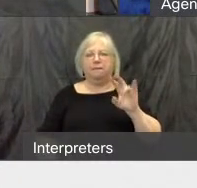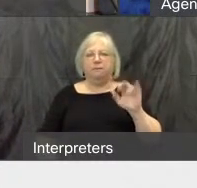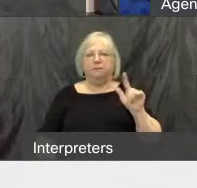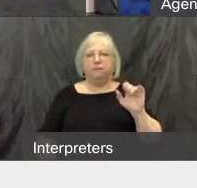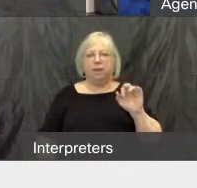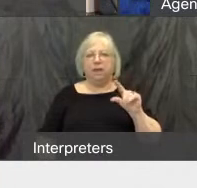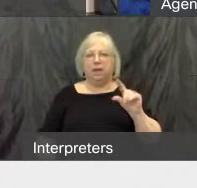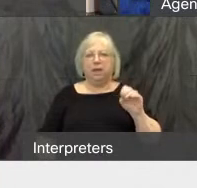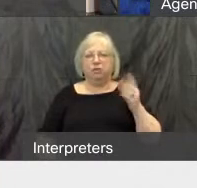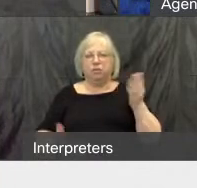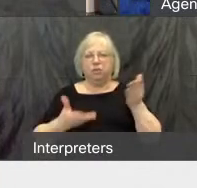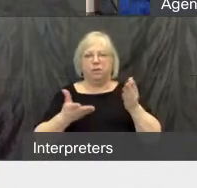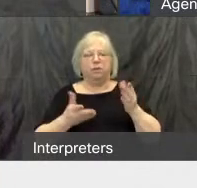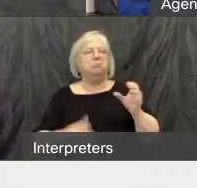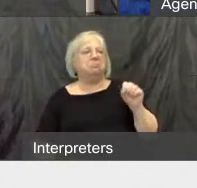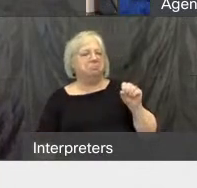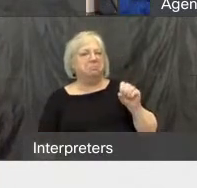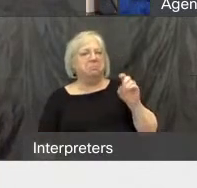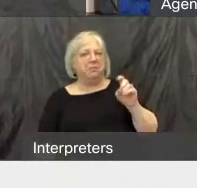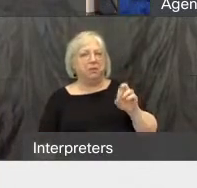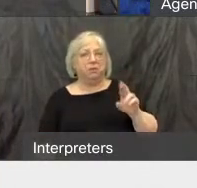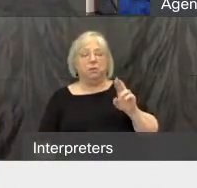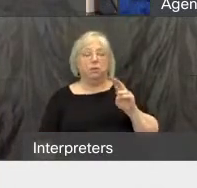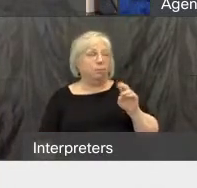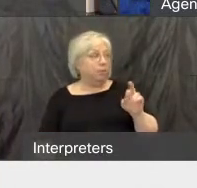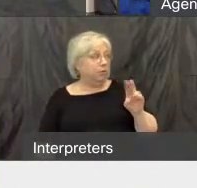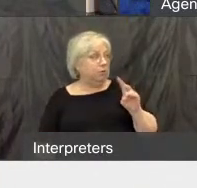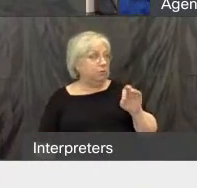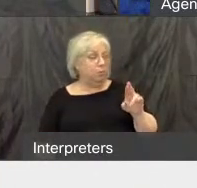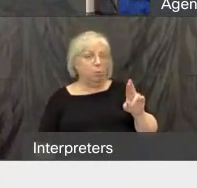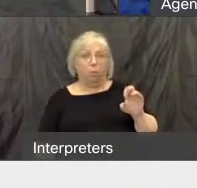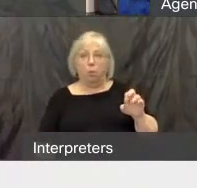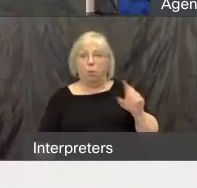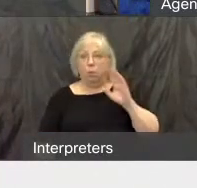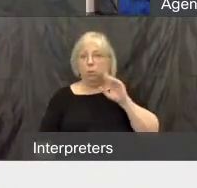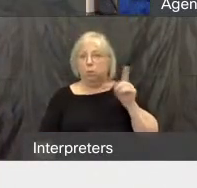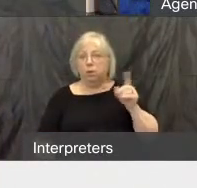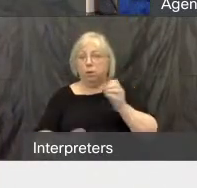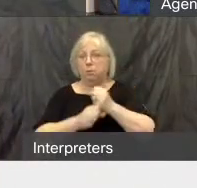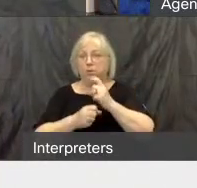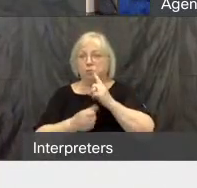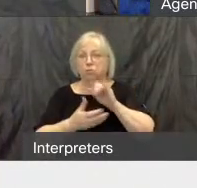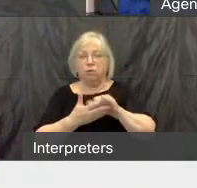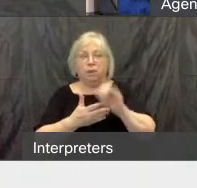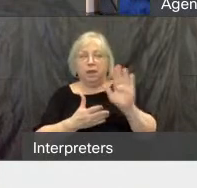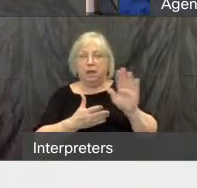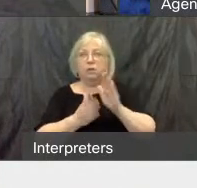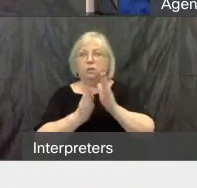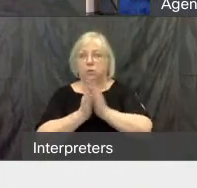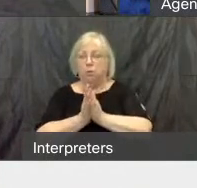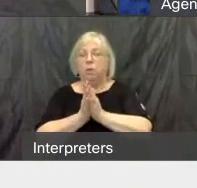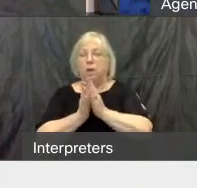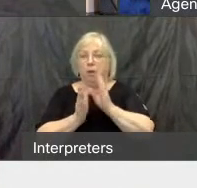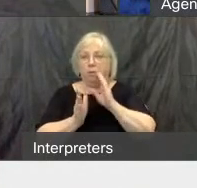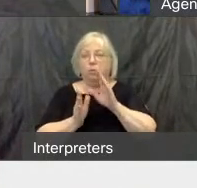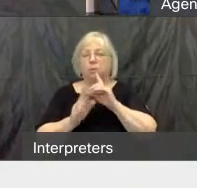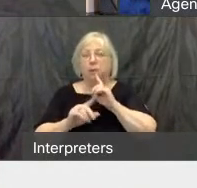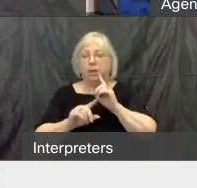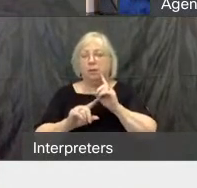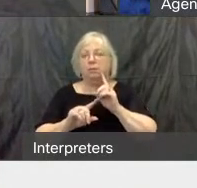services. Yes, sir. Mr. Moore, if you will make sure that that request is fulfilled for Director Richardson.